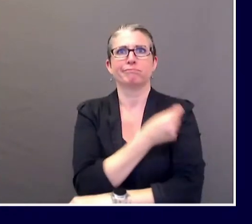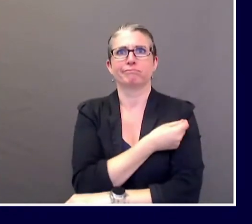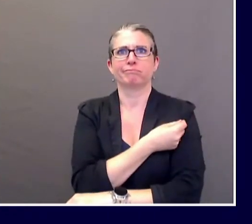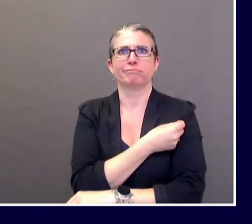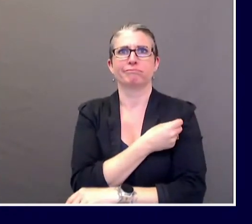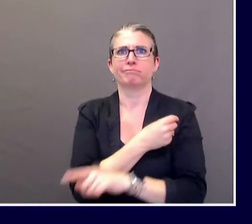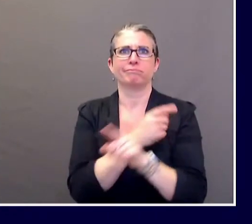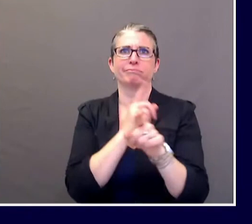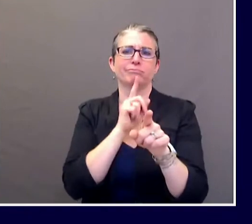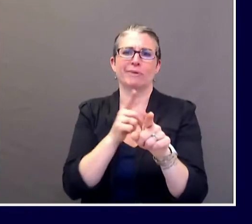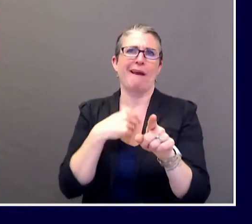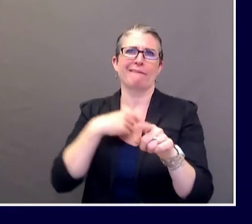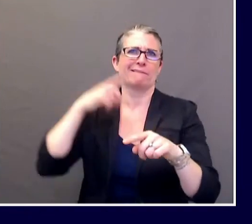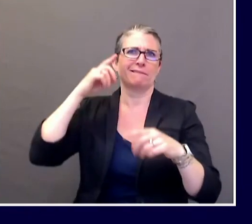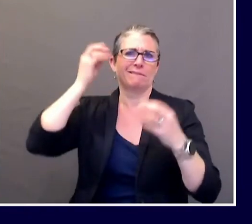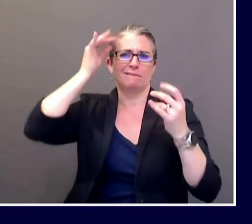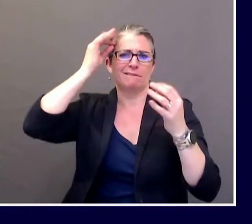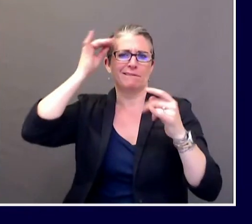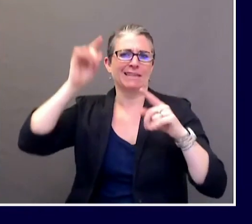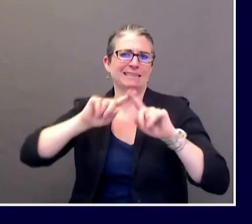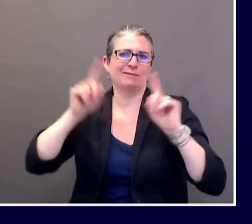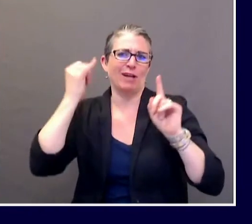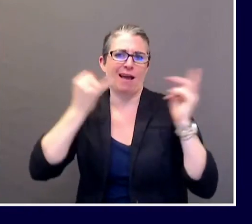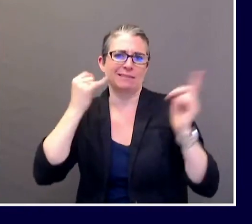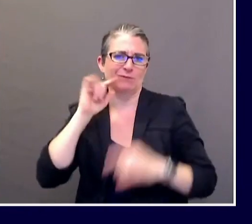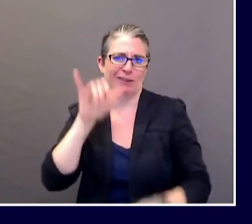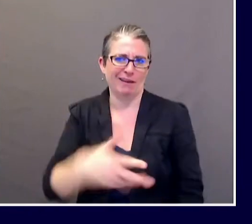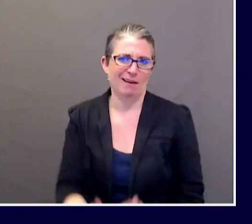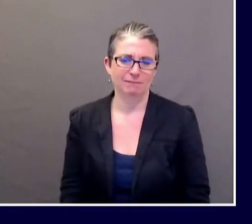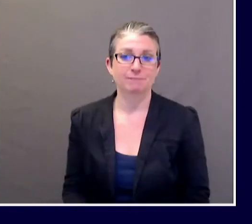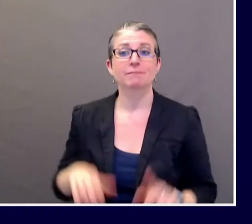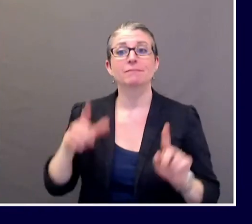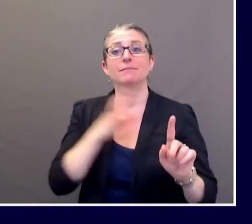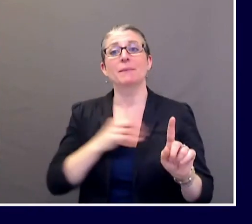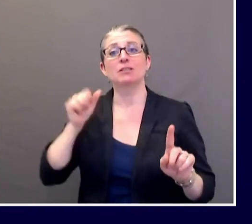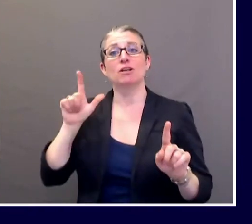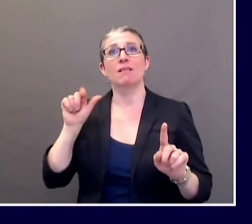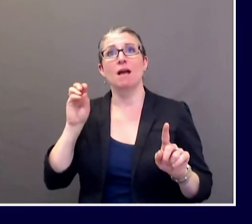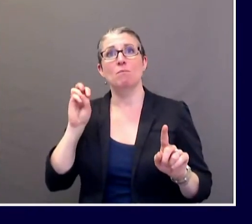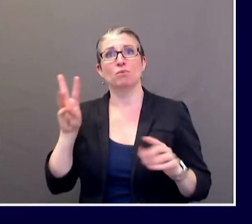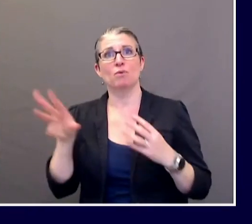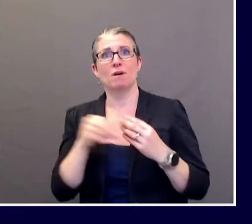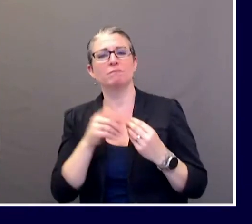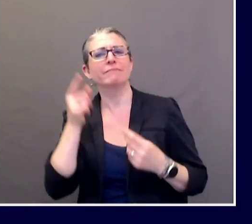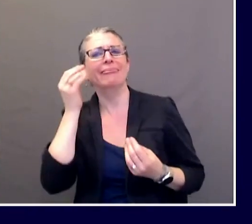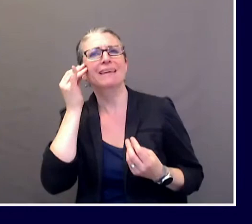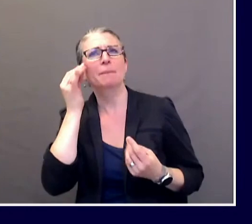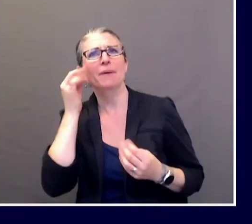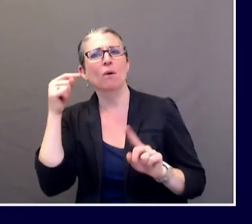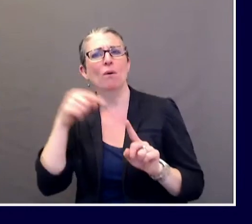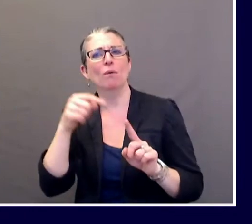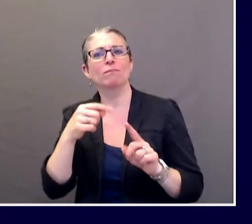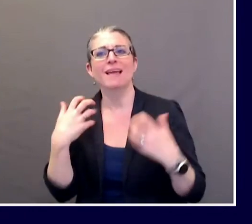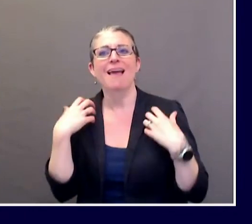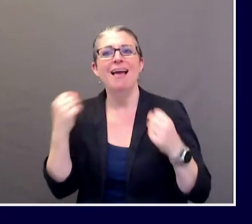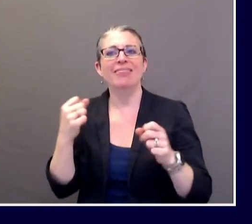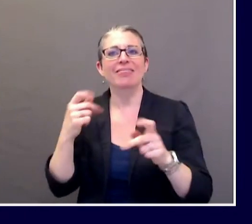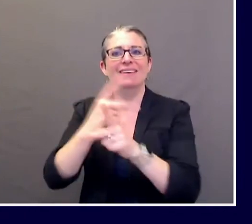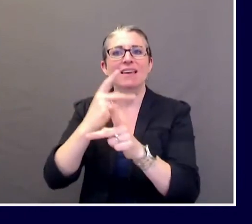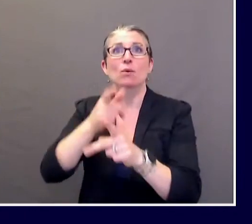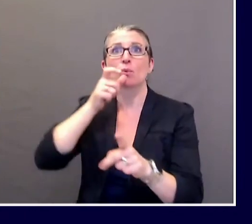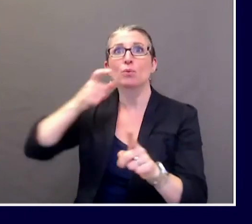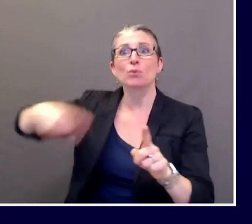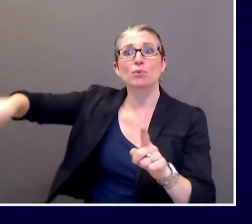start that many of these people got. I mean, when we looked at our healthcare workers who were eligible back in December, we look at our teachers in